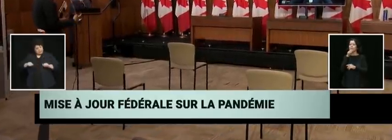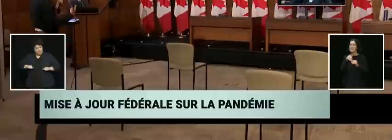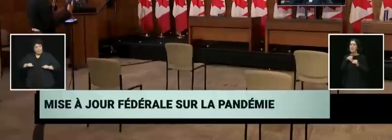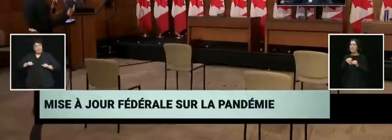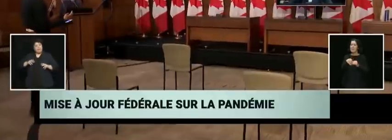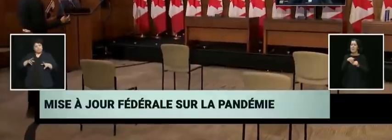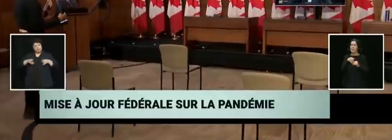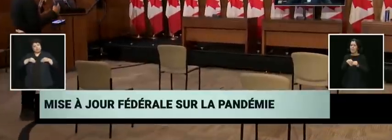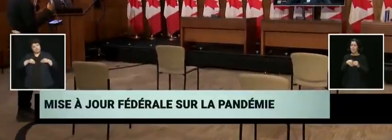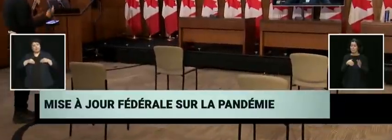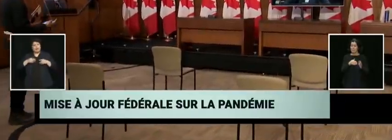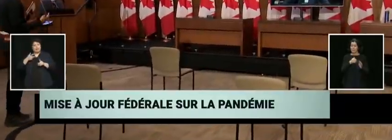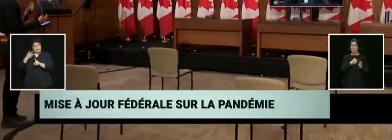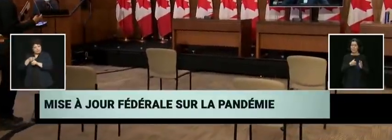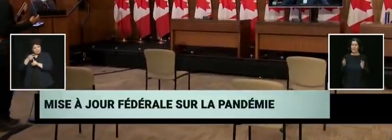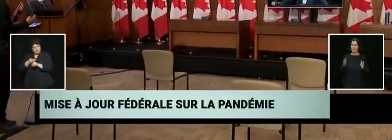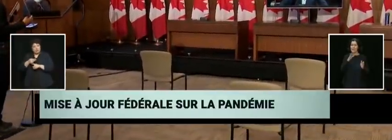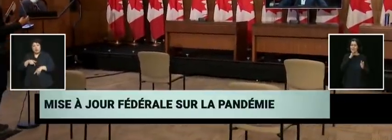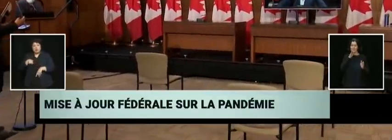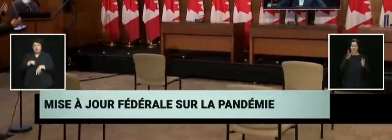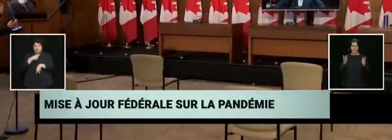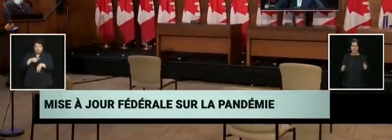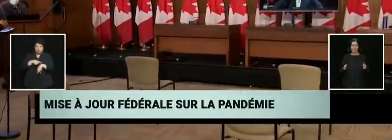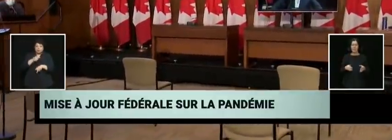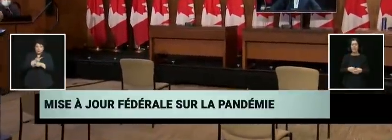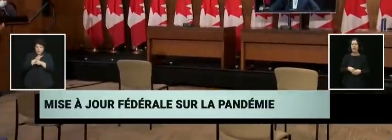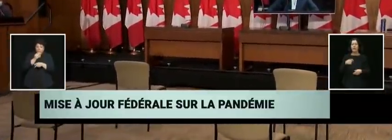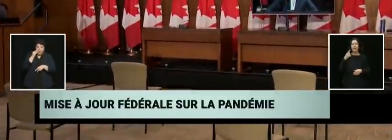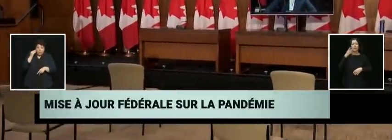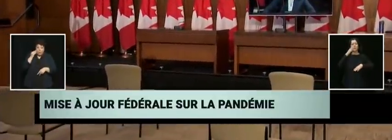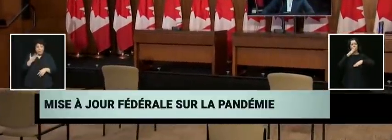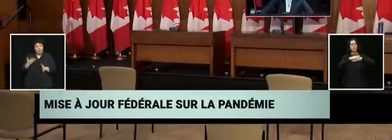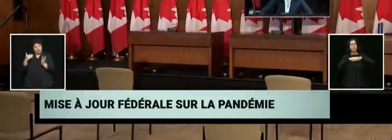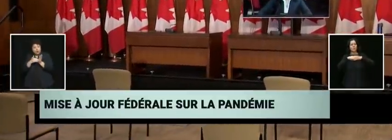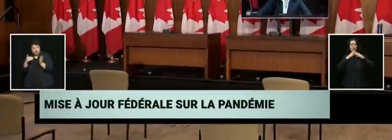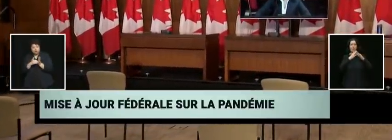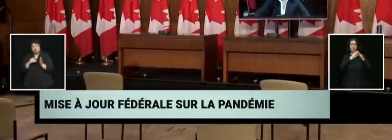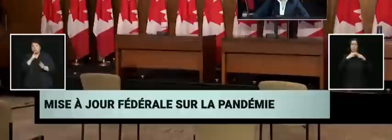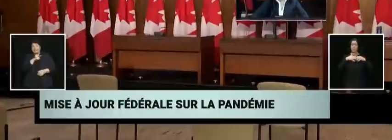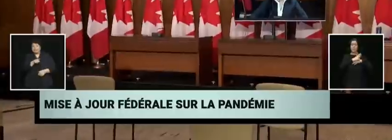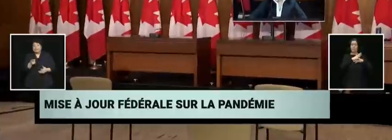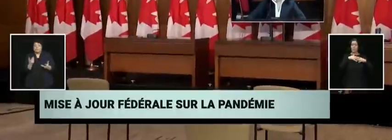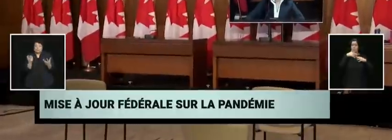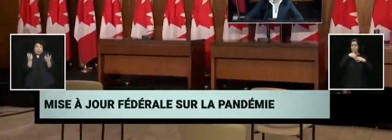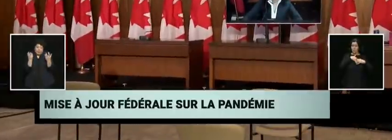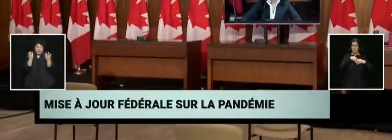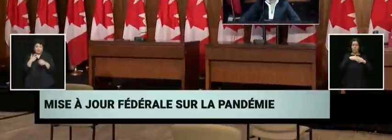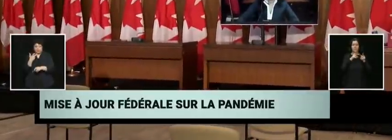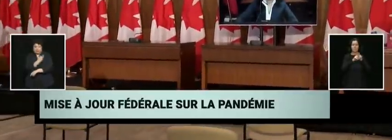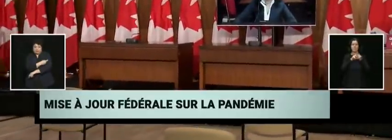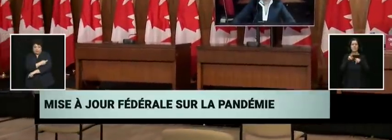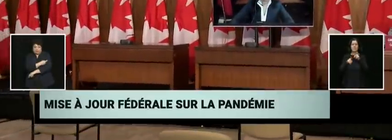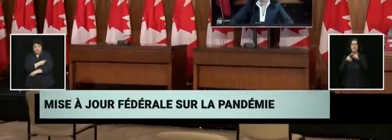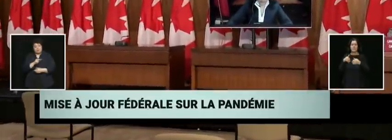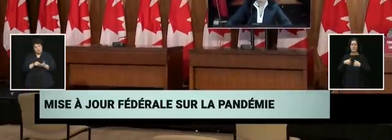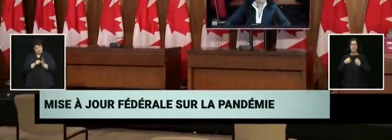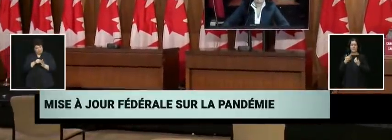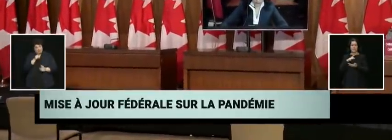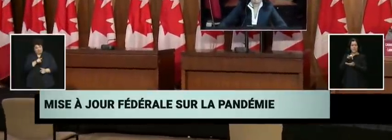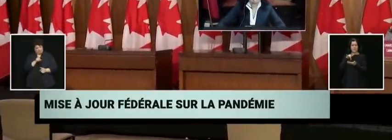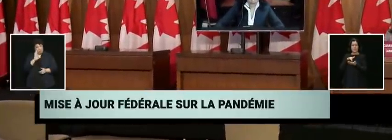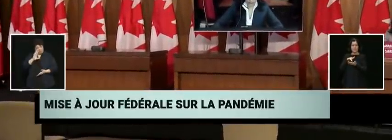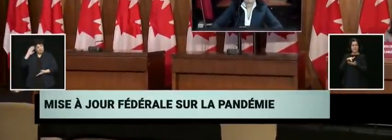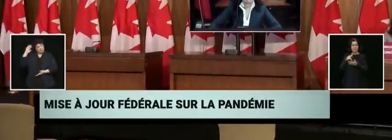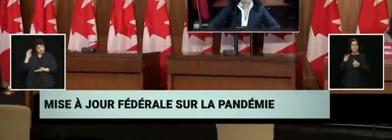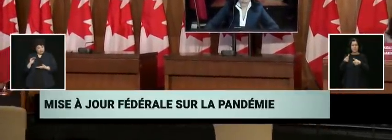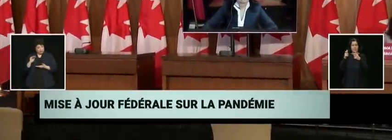care homes and doctors who are desperate to get this vaccine, should they be prepared to see less of what was expected to come into